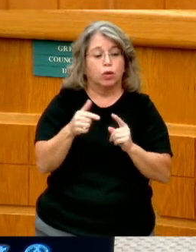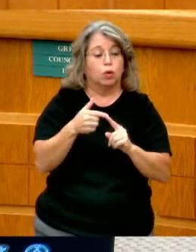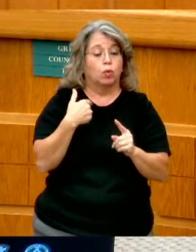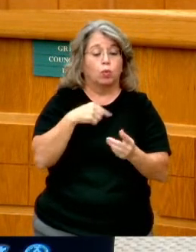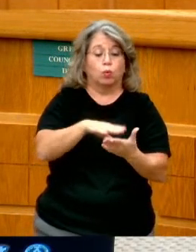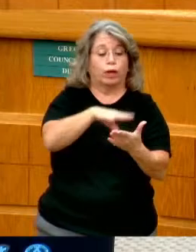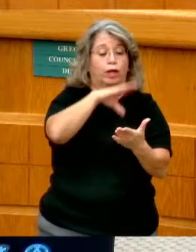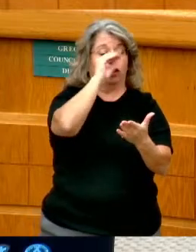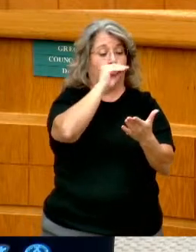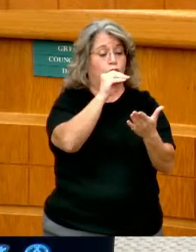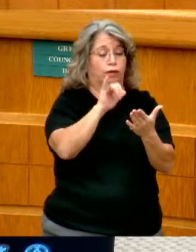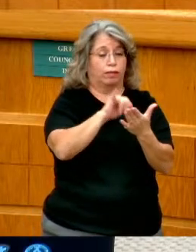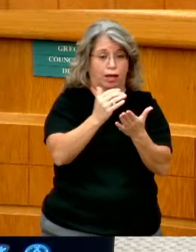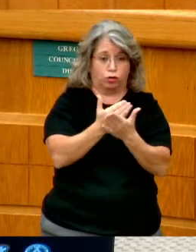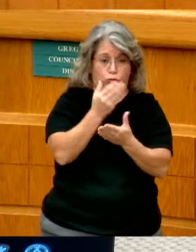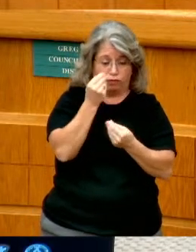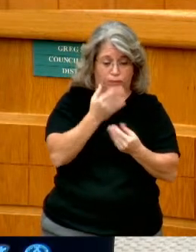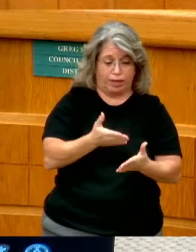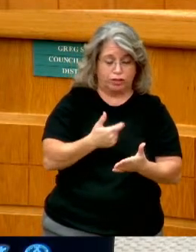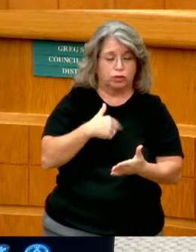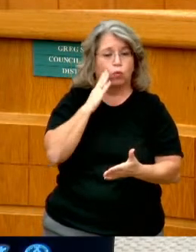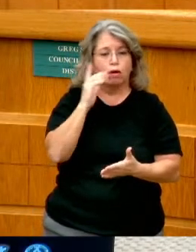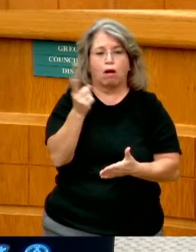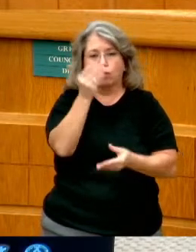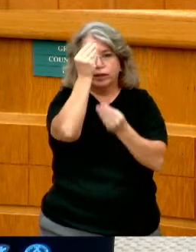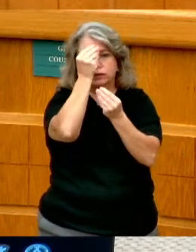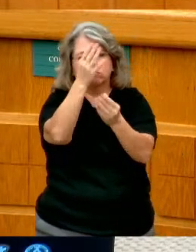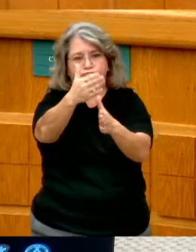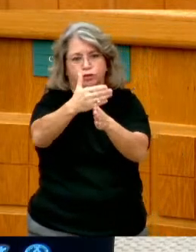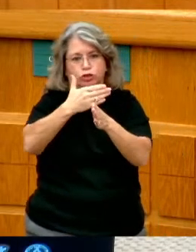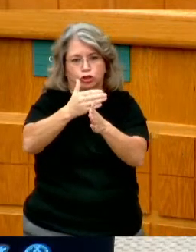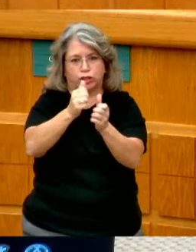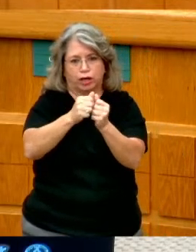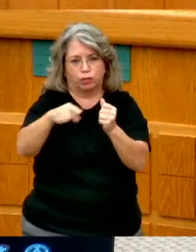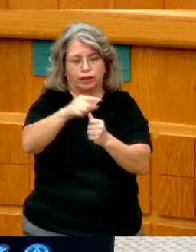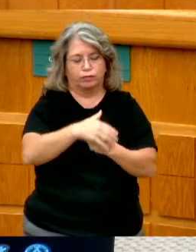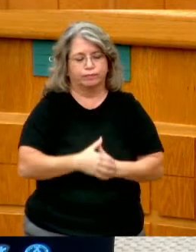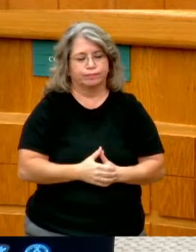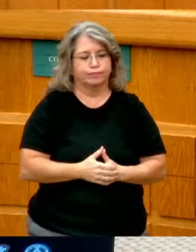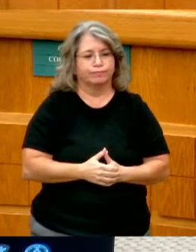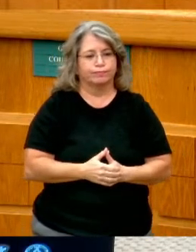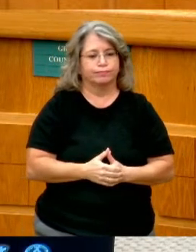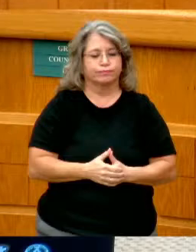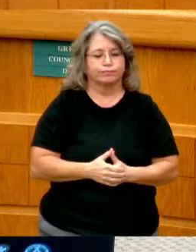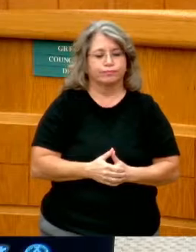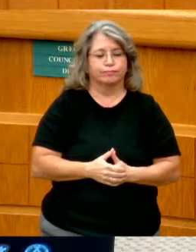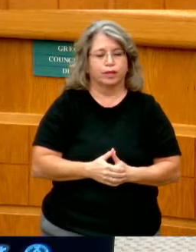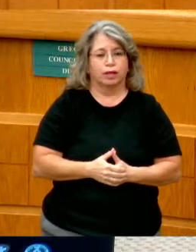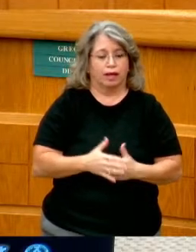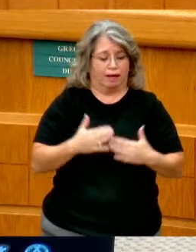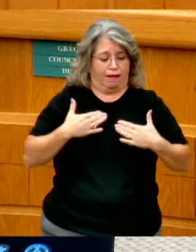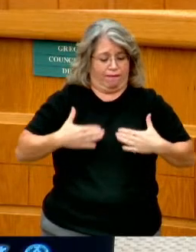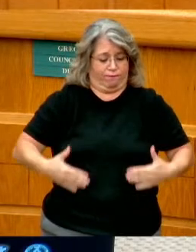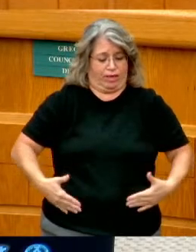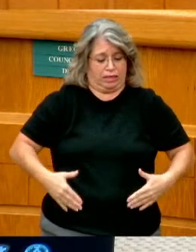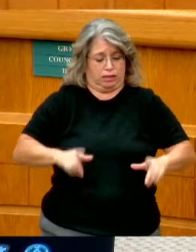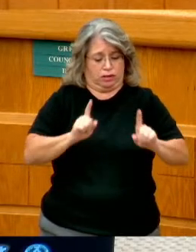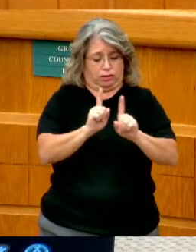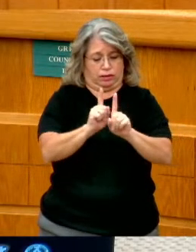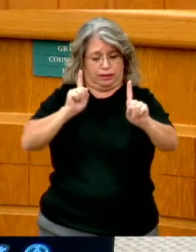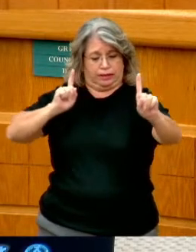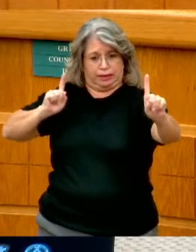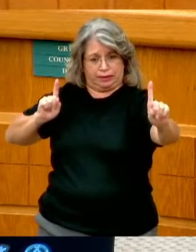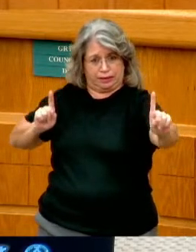it, we will share that information with you. Physical distancing. Just because we have started vaccinating in